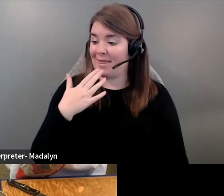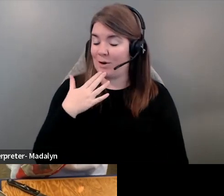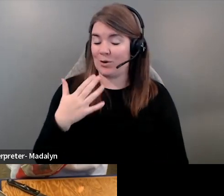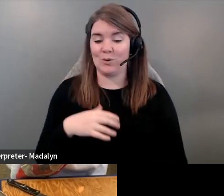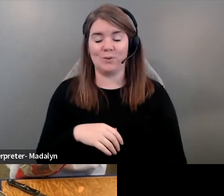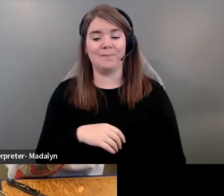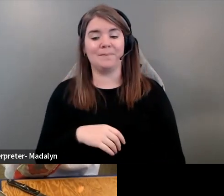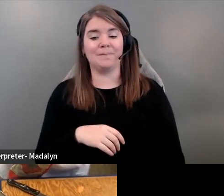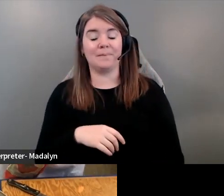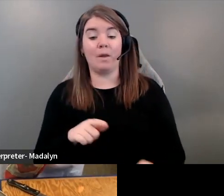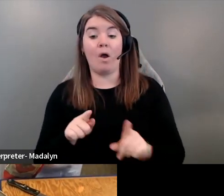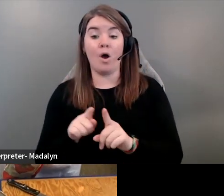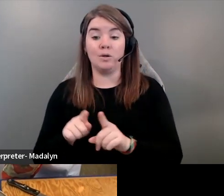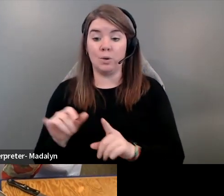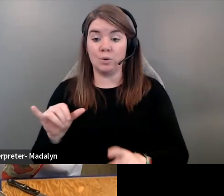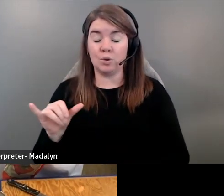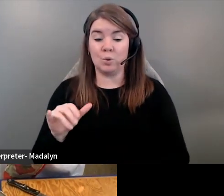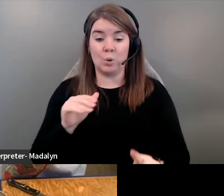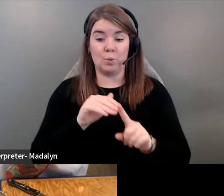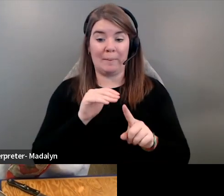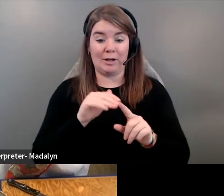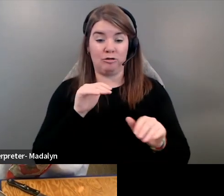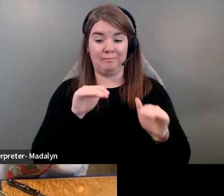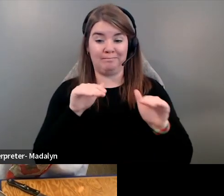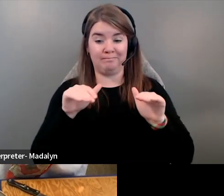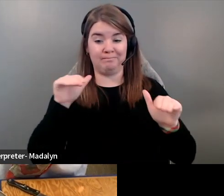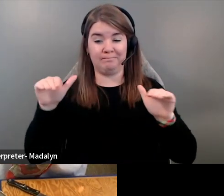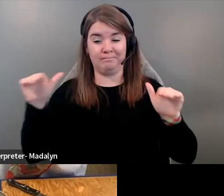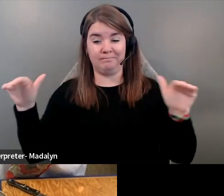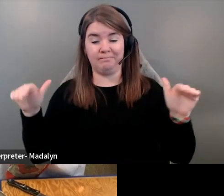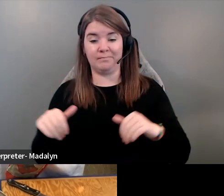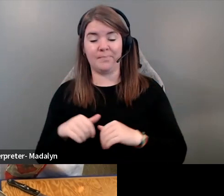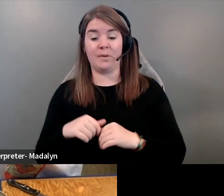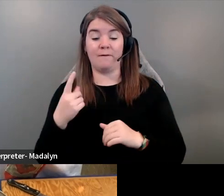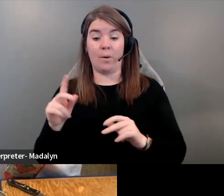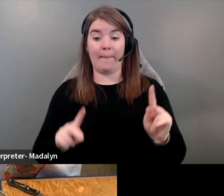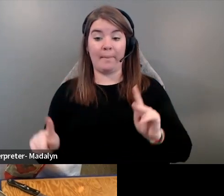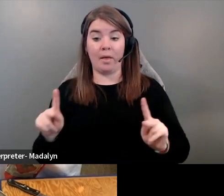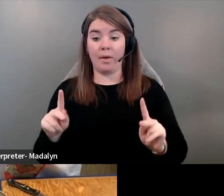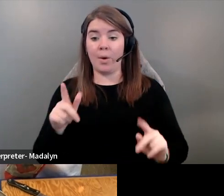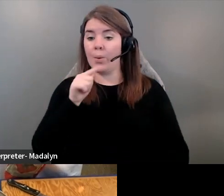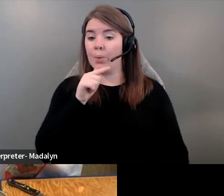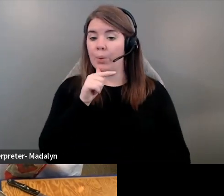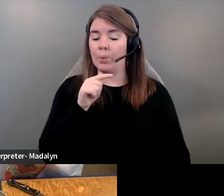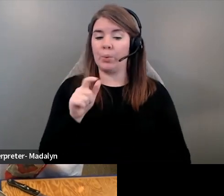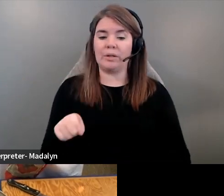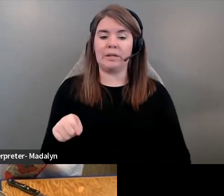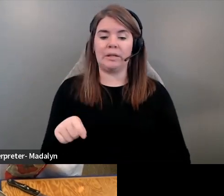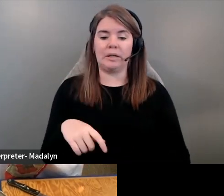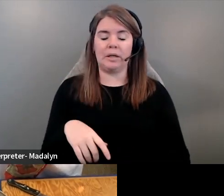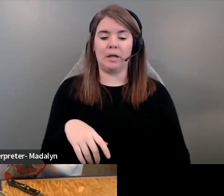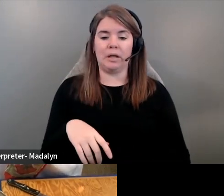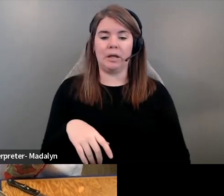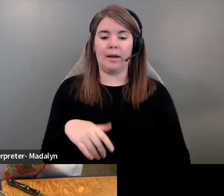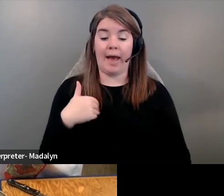then also too, as a reminder, you can, for people who need have